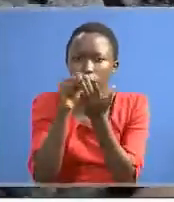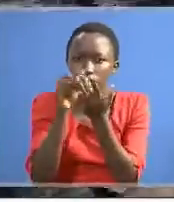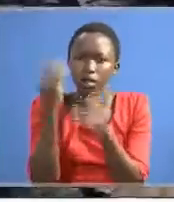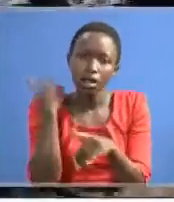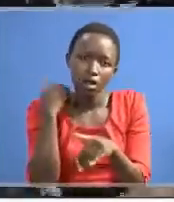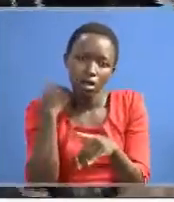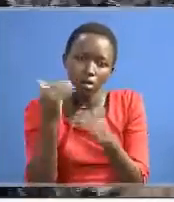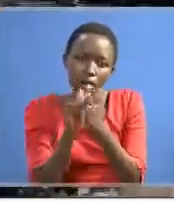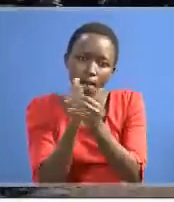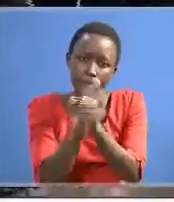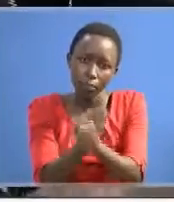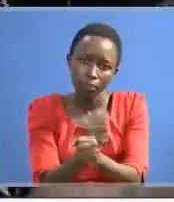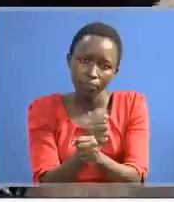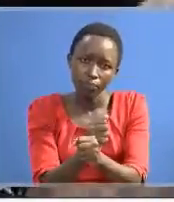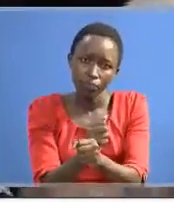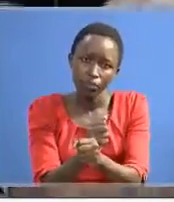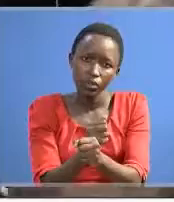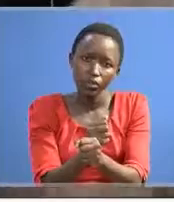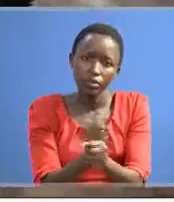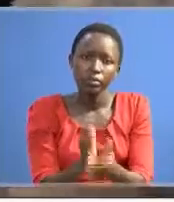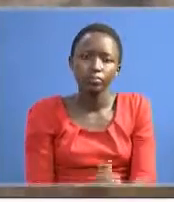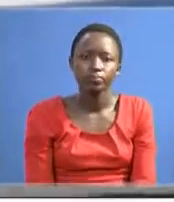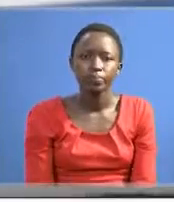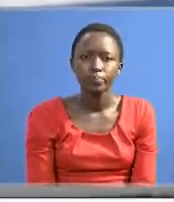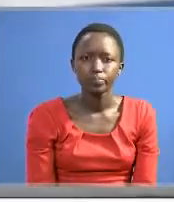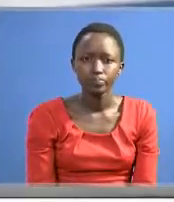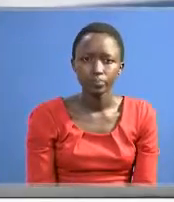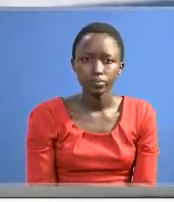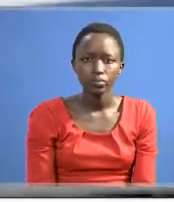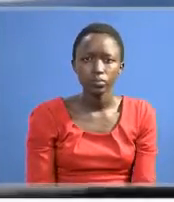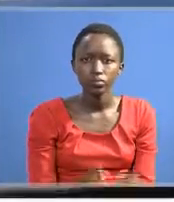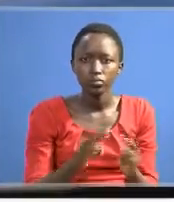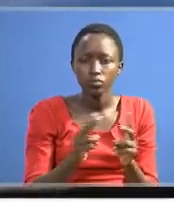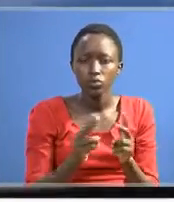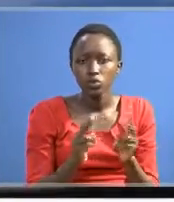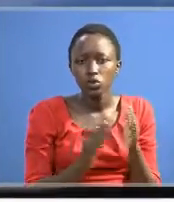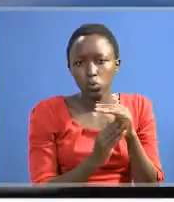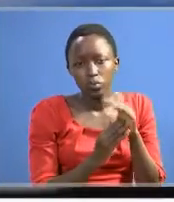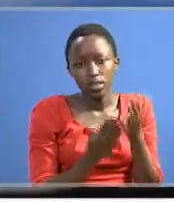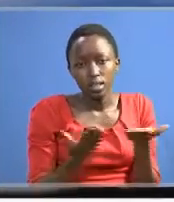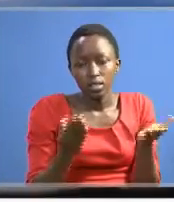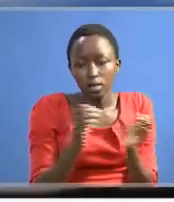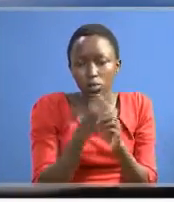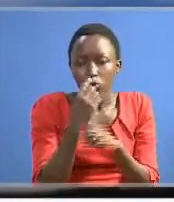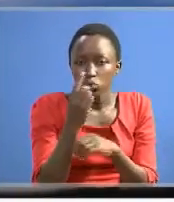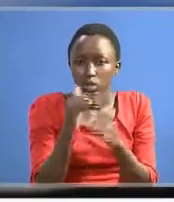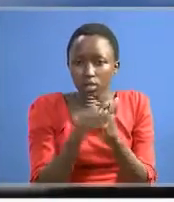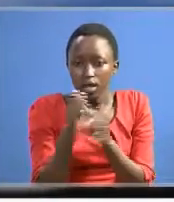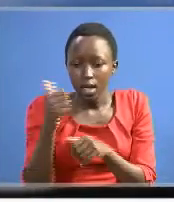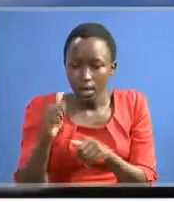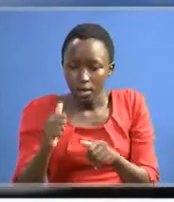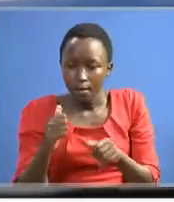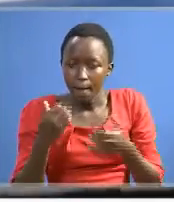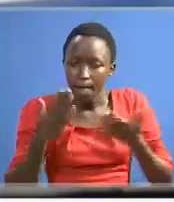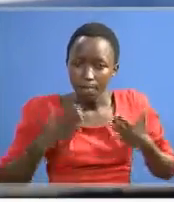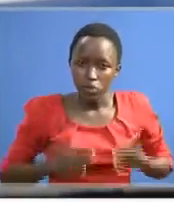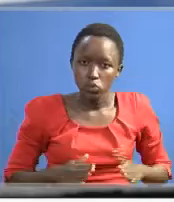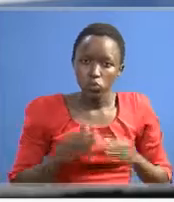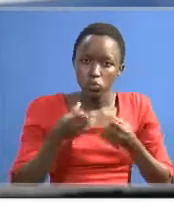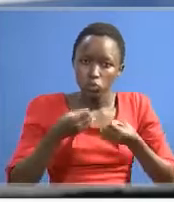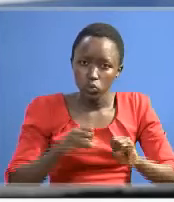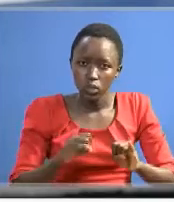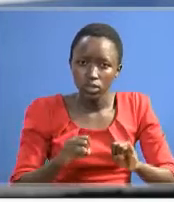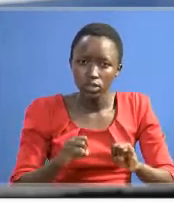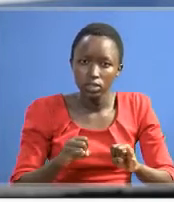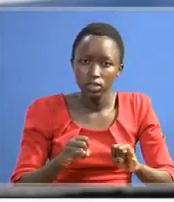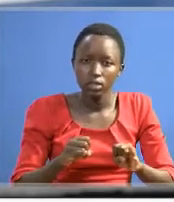Crimes Prevention Unit raided it today. We are very much on top of things to make sure that anyone who tries any illegal